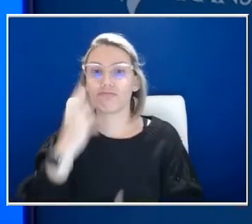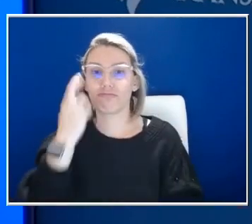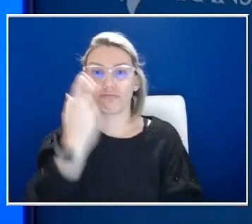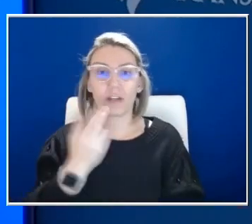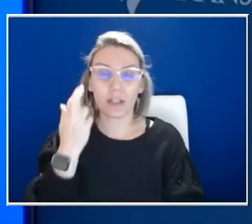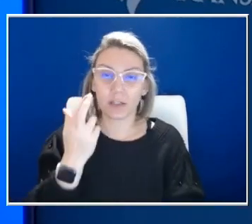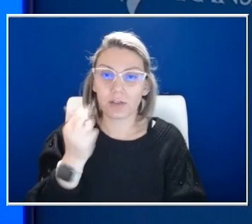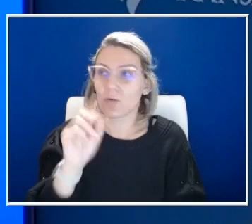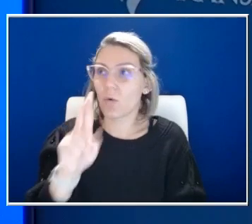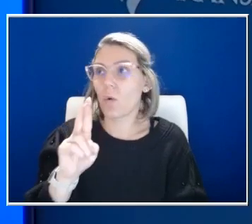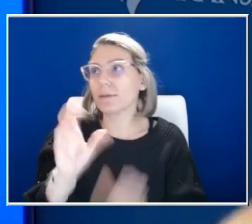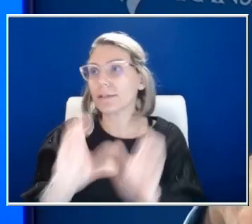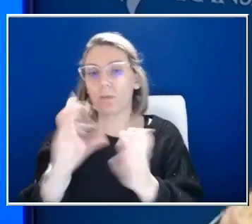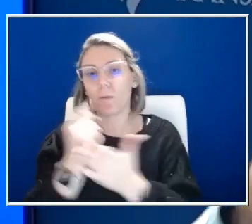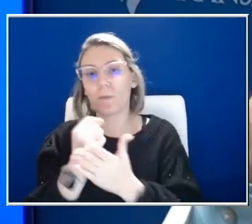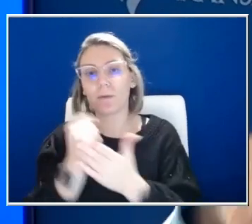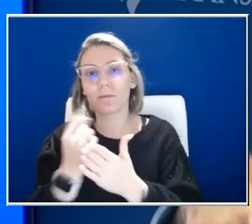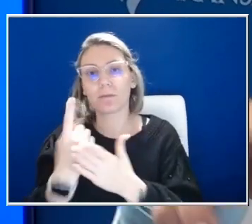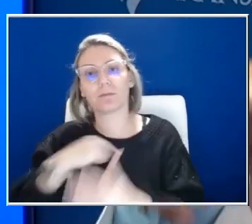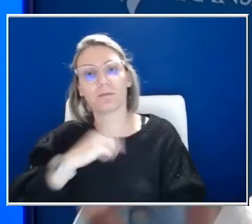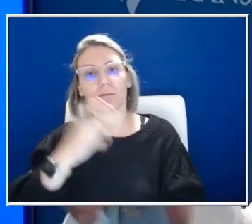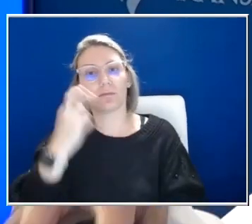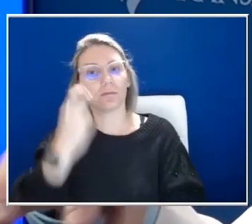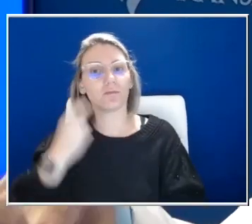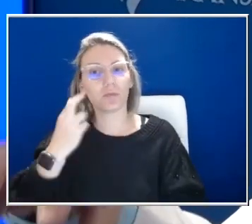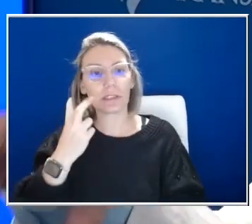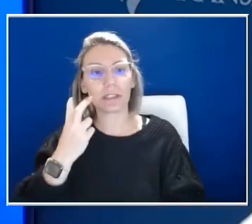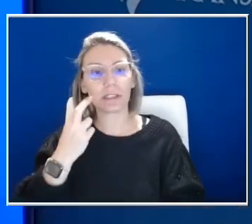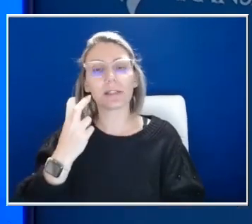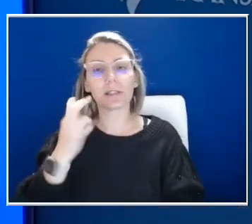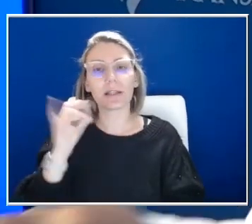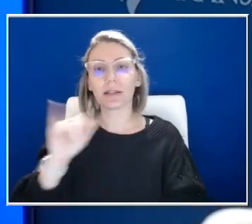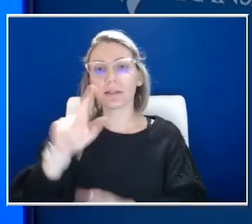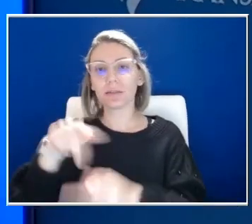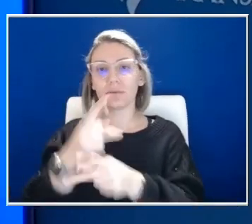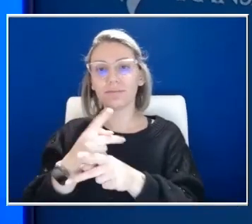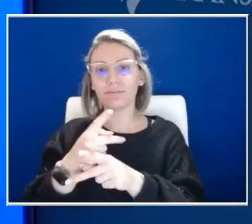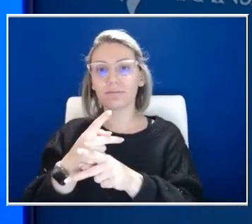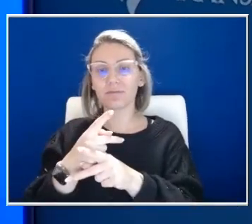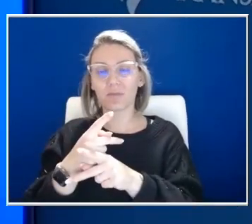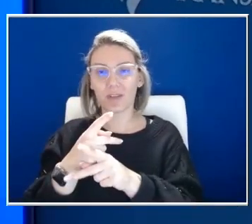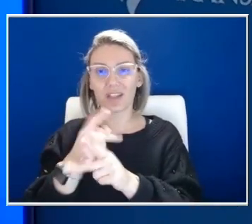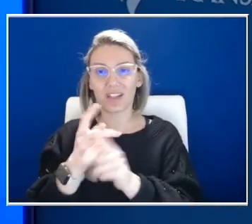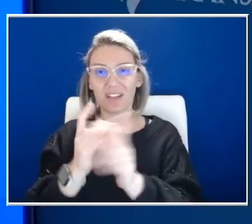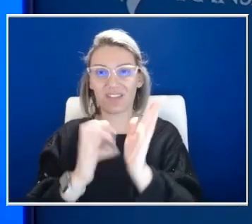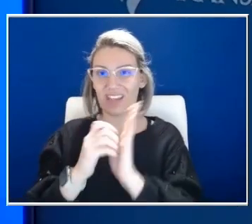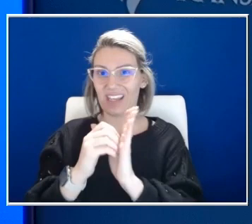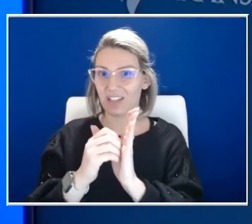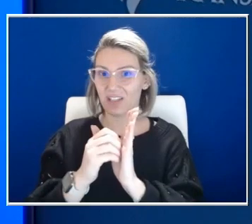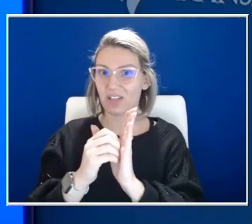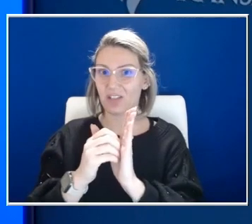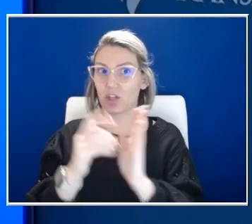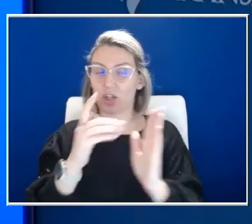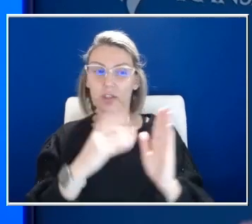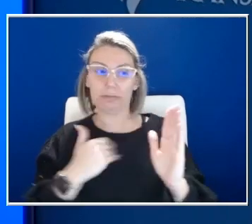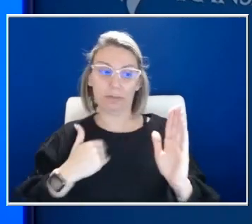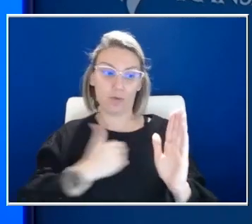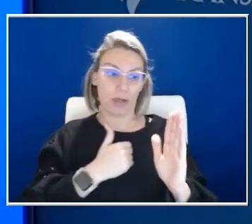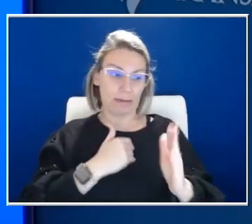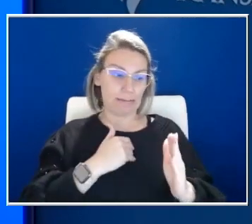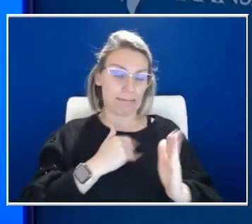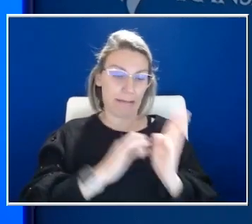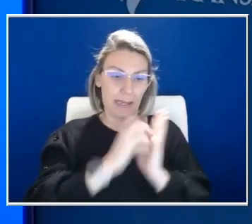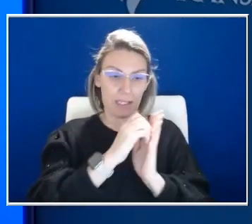the chemotherapy part, we realized that type of cancer trumped what she had, which was more favorable. So you have to